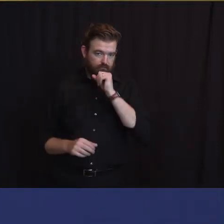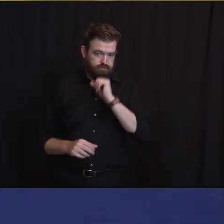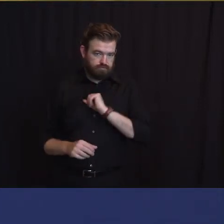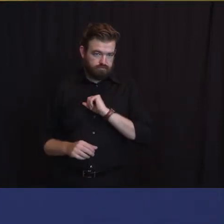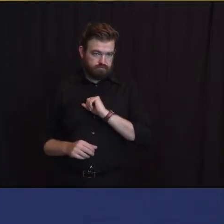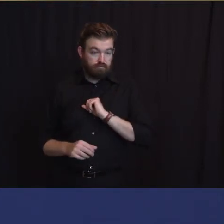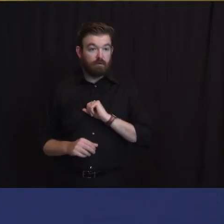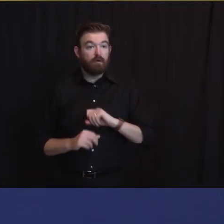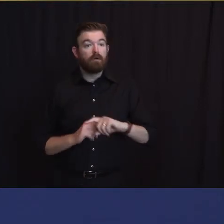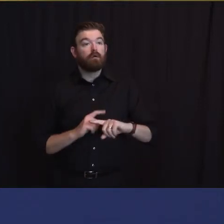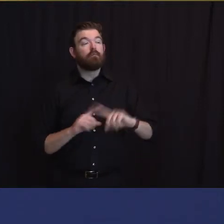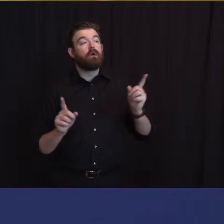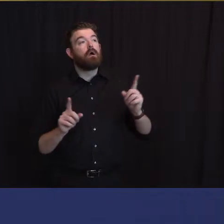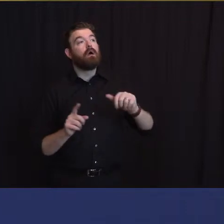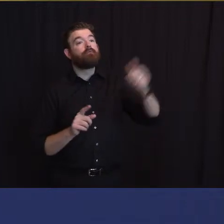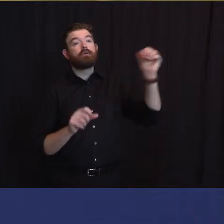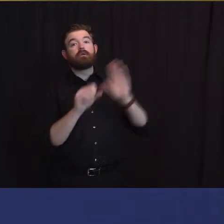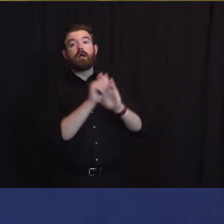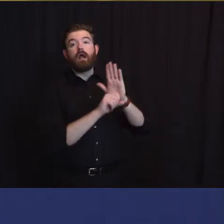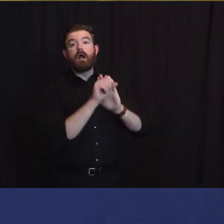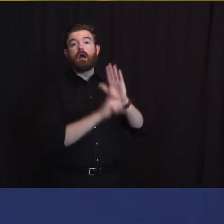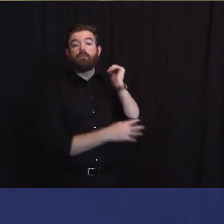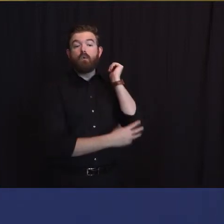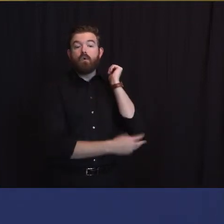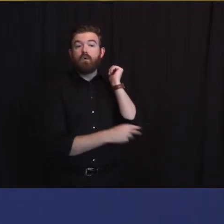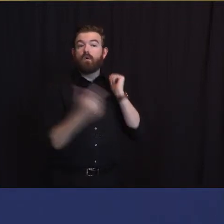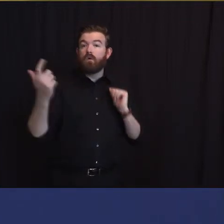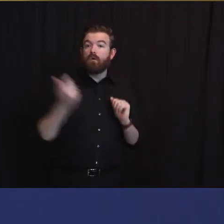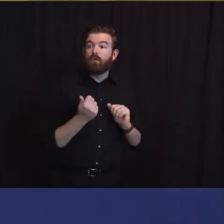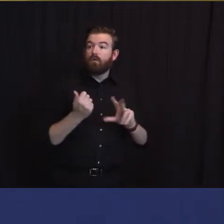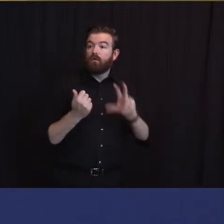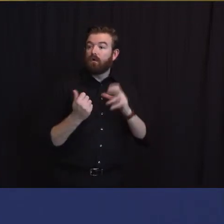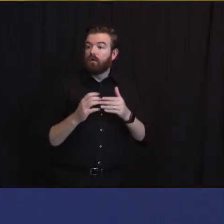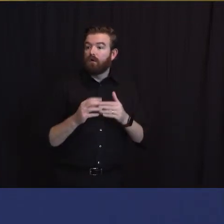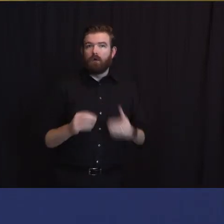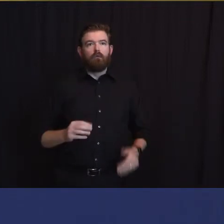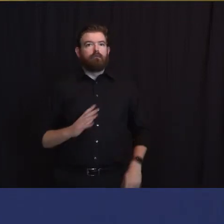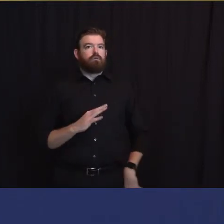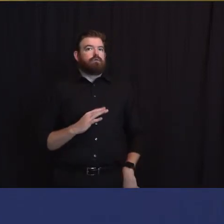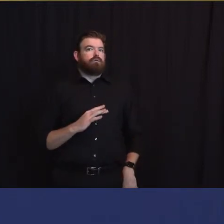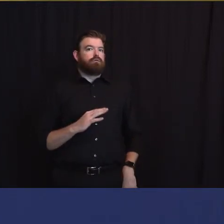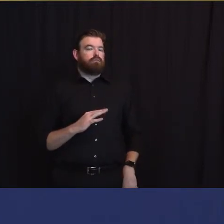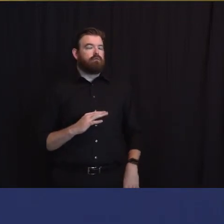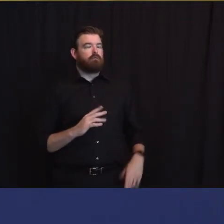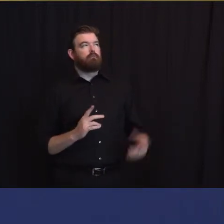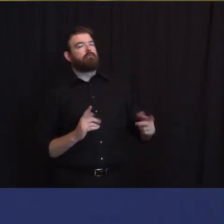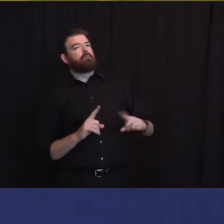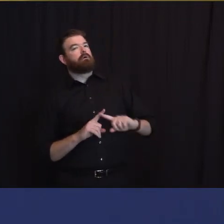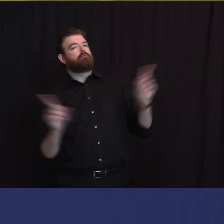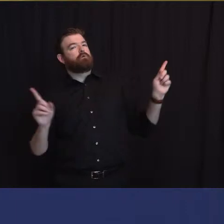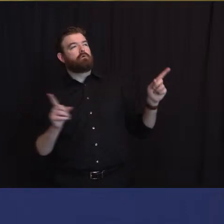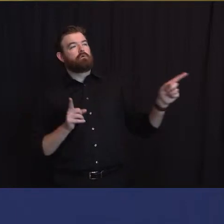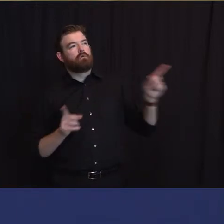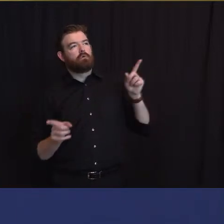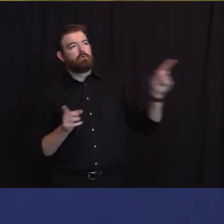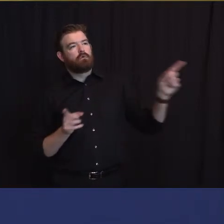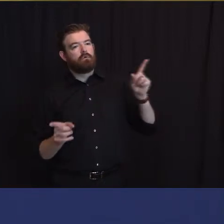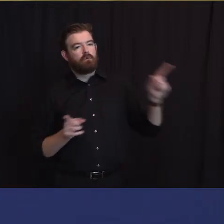the case in those states. So I'll leave it at that. Dave, we just heard, I think